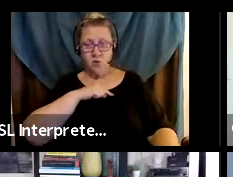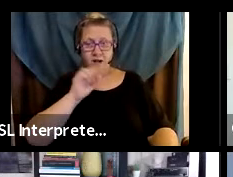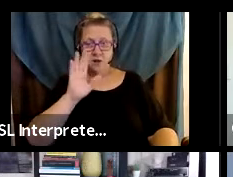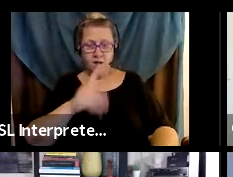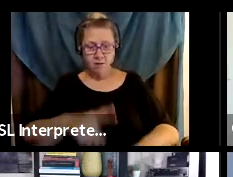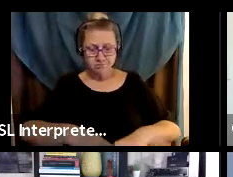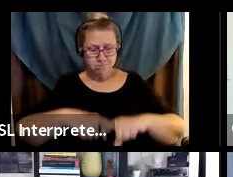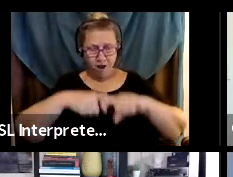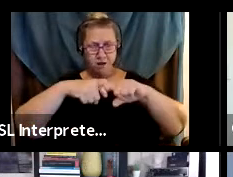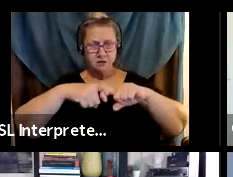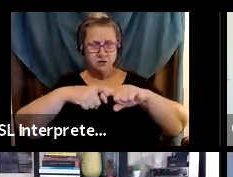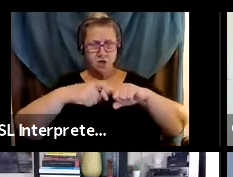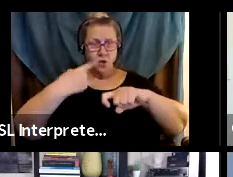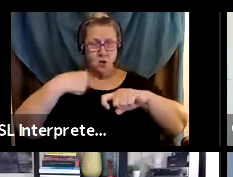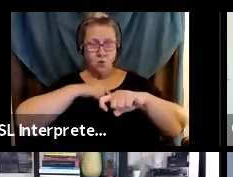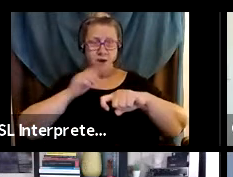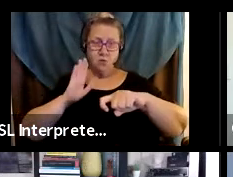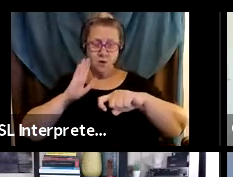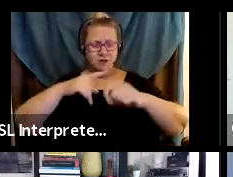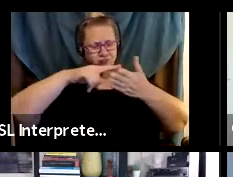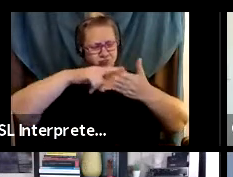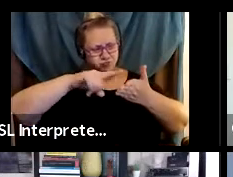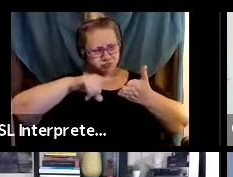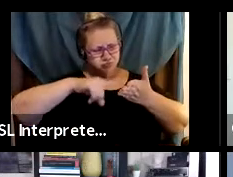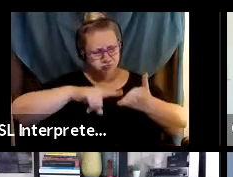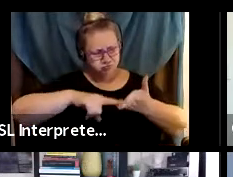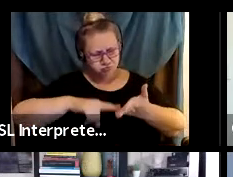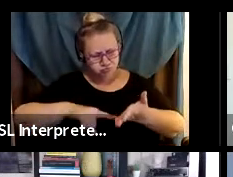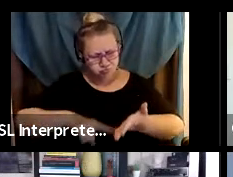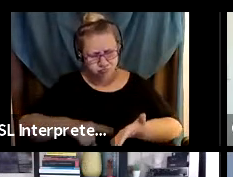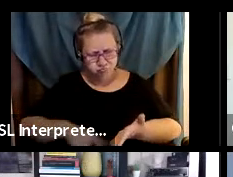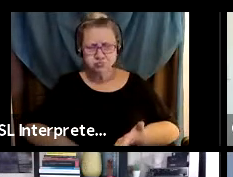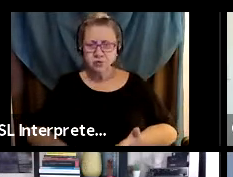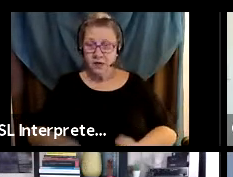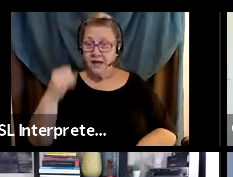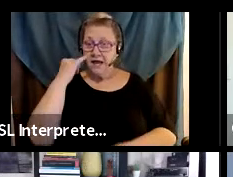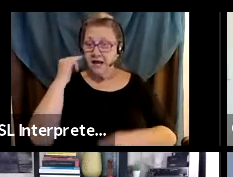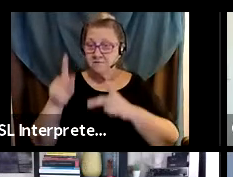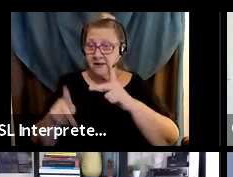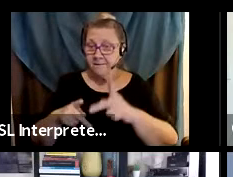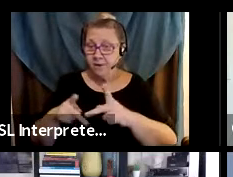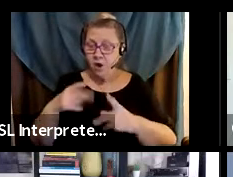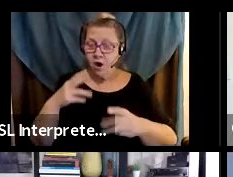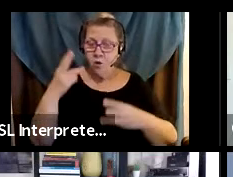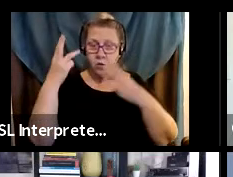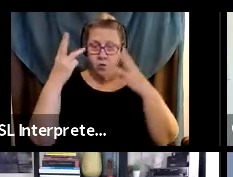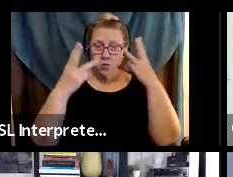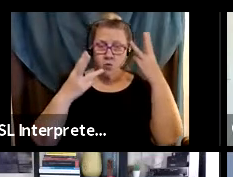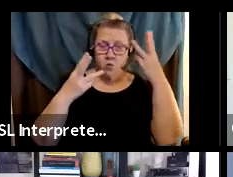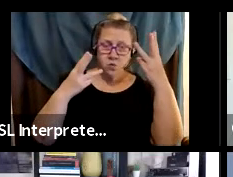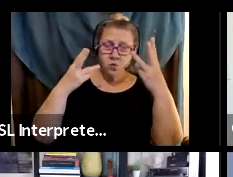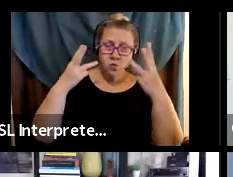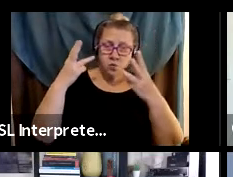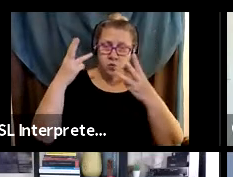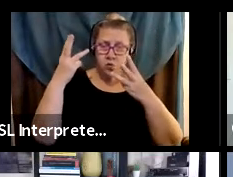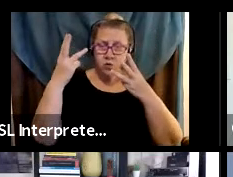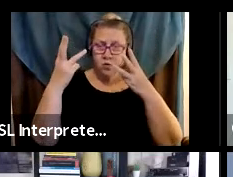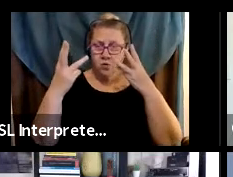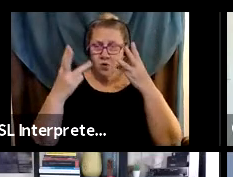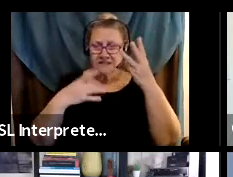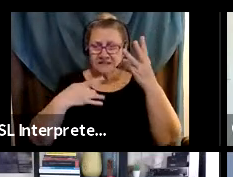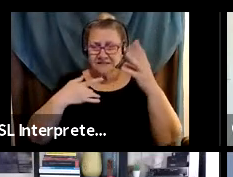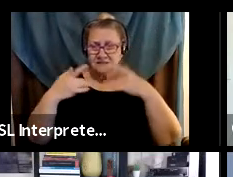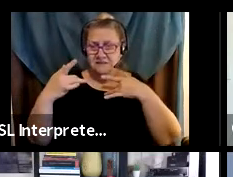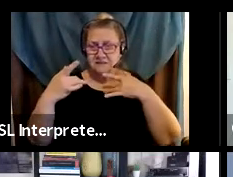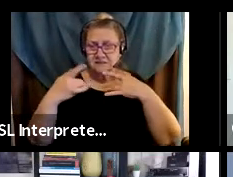will investigate it, right? So if folks are worried about, so the fact, to